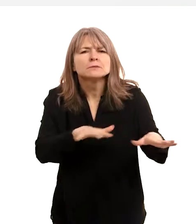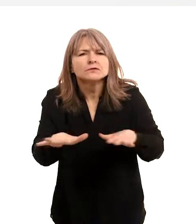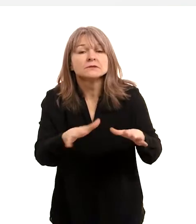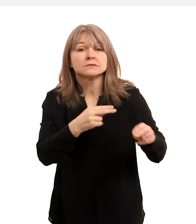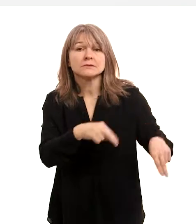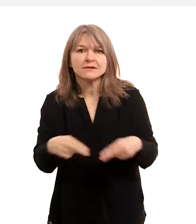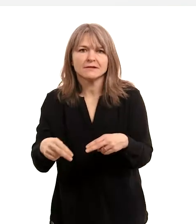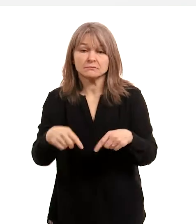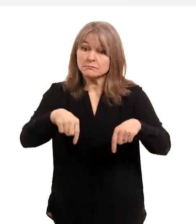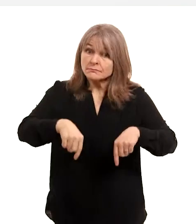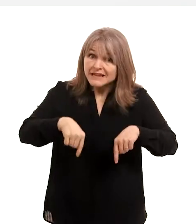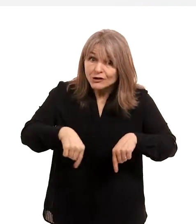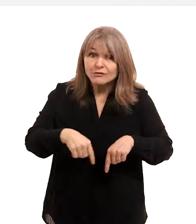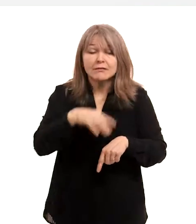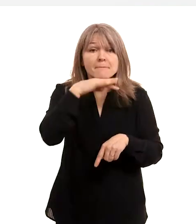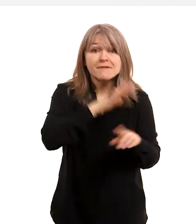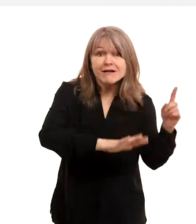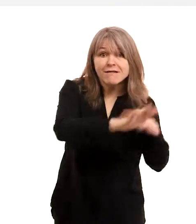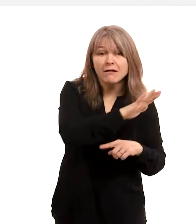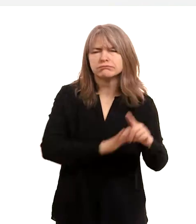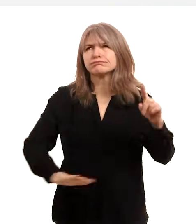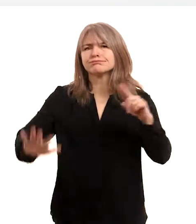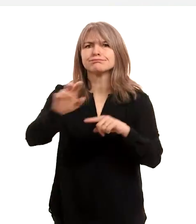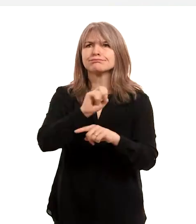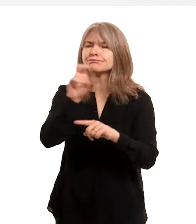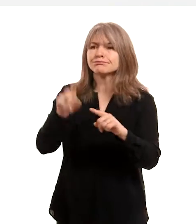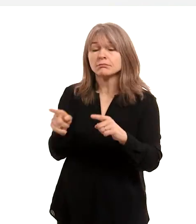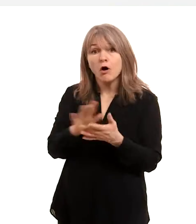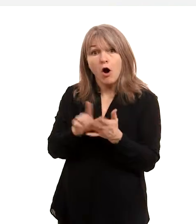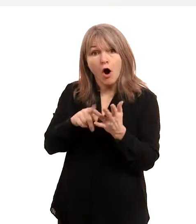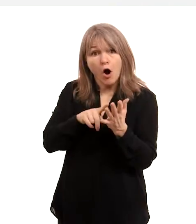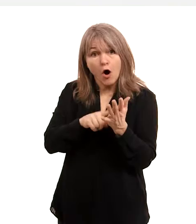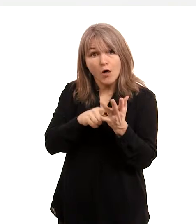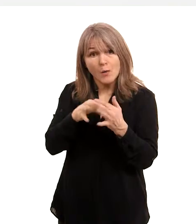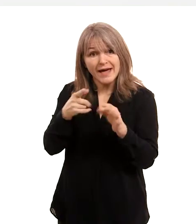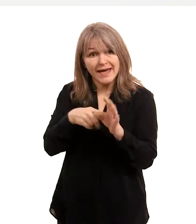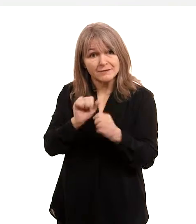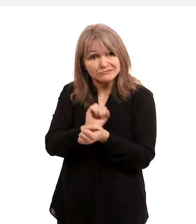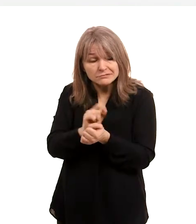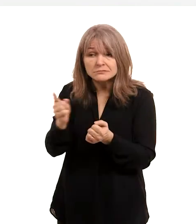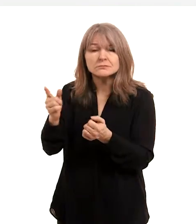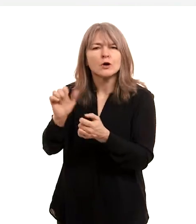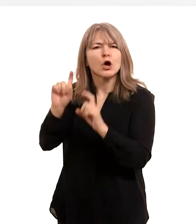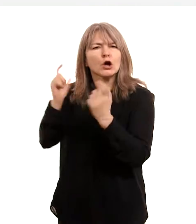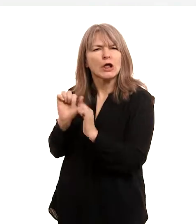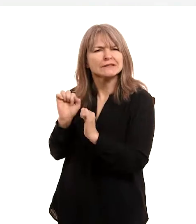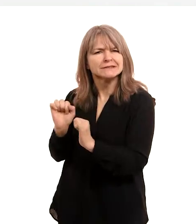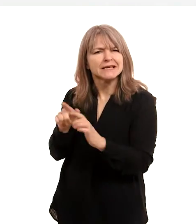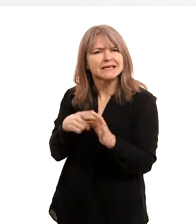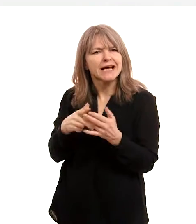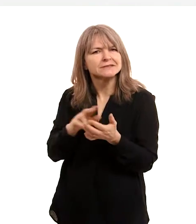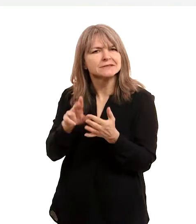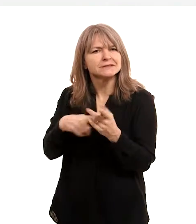over, and from everything from Holloway Prison to Yehudi Menuhin colleges. I decided to